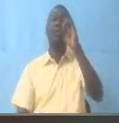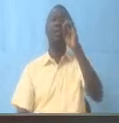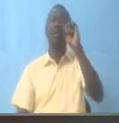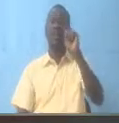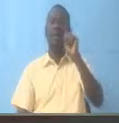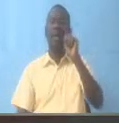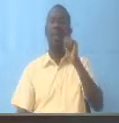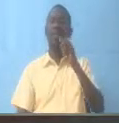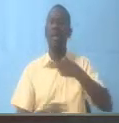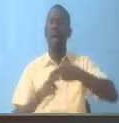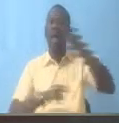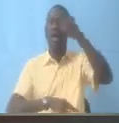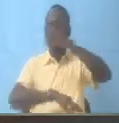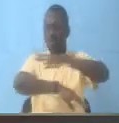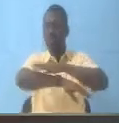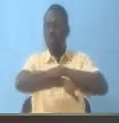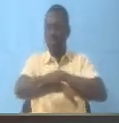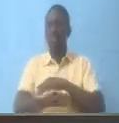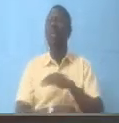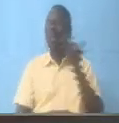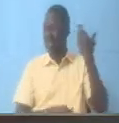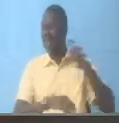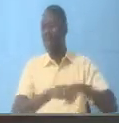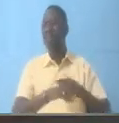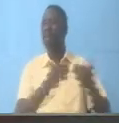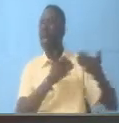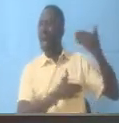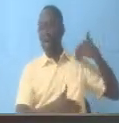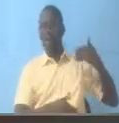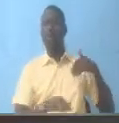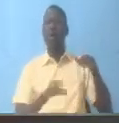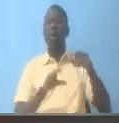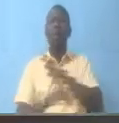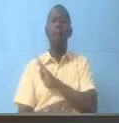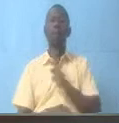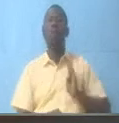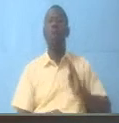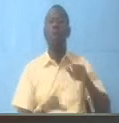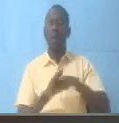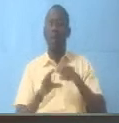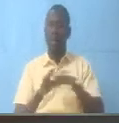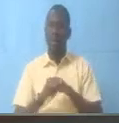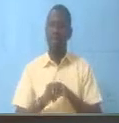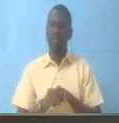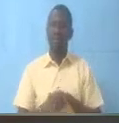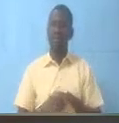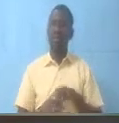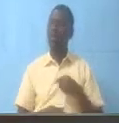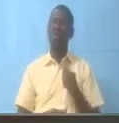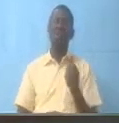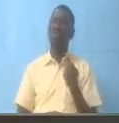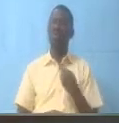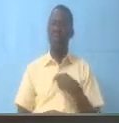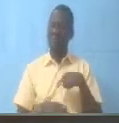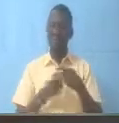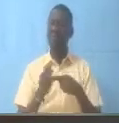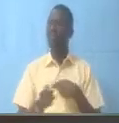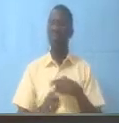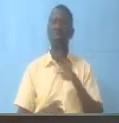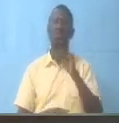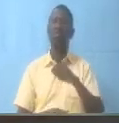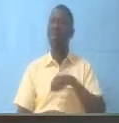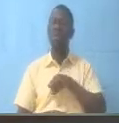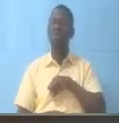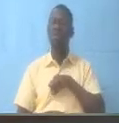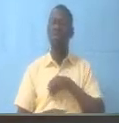School yi tamit. I was a member of the board. Bokkoon naa ci nag ci board bi. Otherwise, I was just doing my private practice. Lu ko mooy